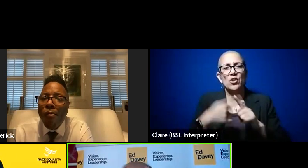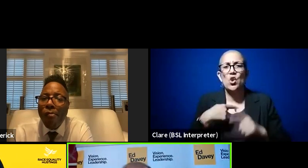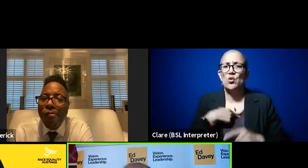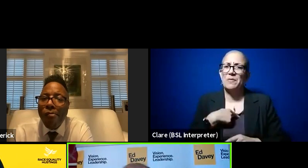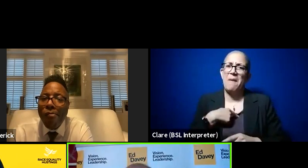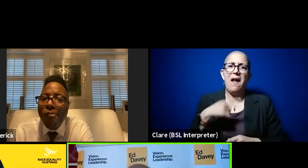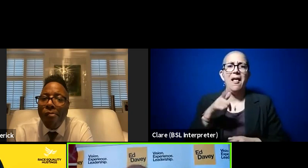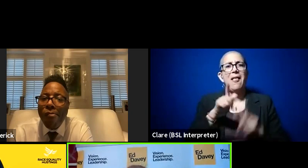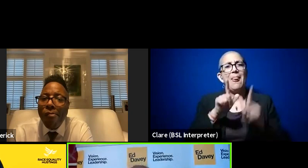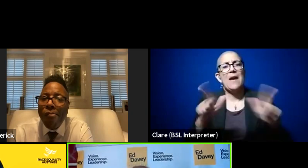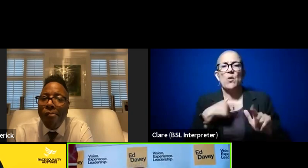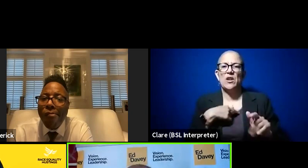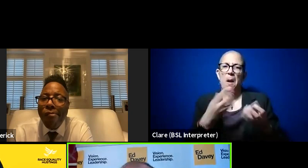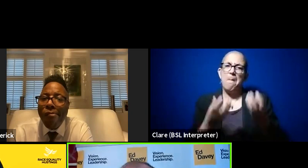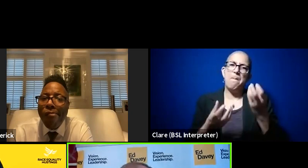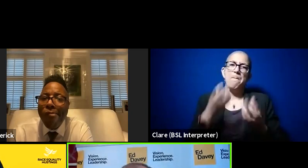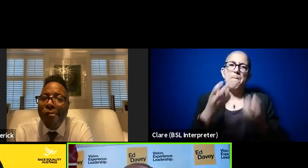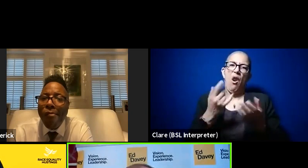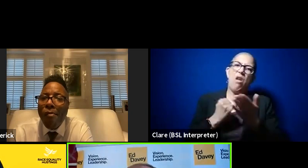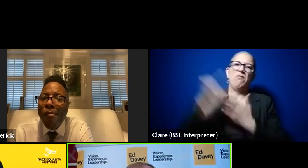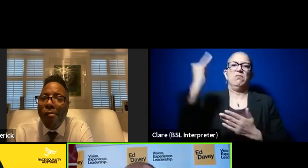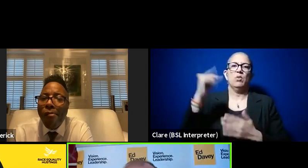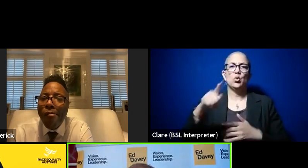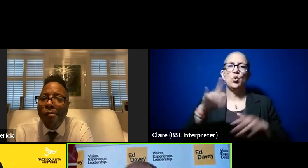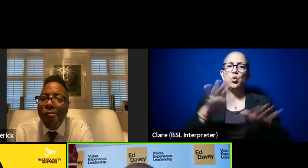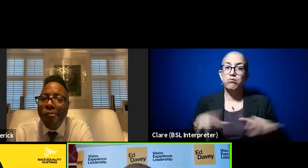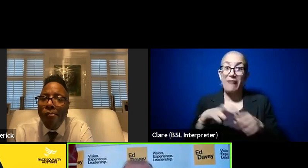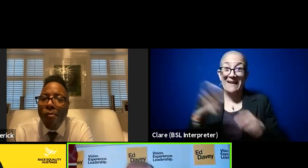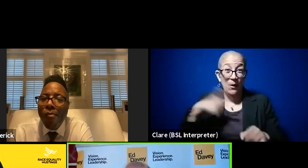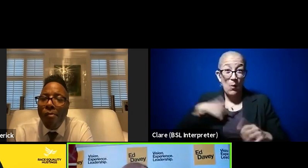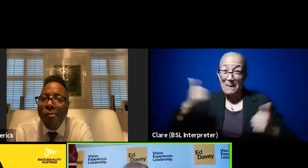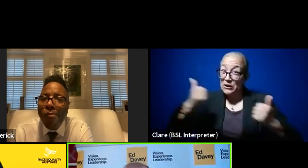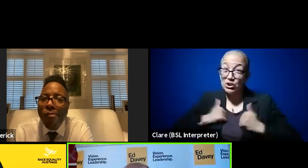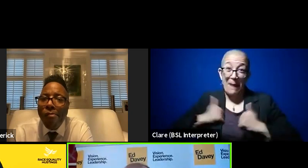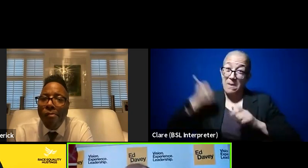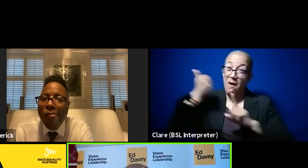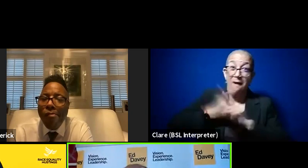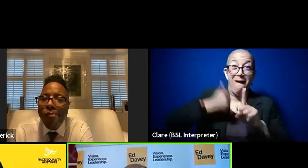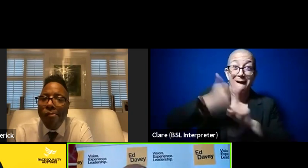to Brexit, stop Brexit. We've been the champions of it. And we'd then thrown in the towel.